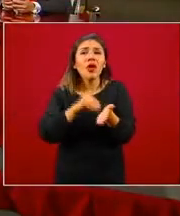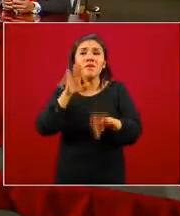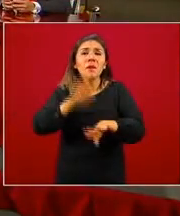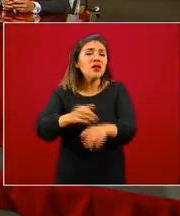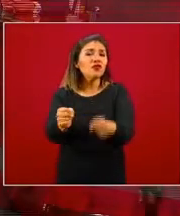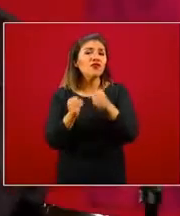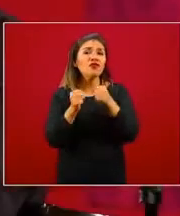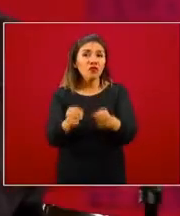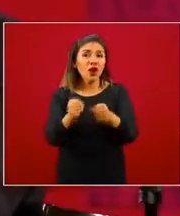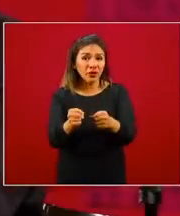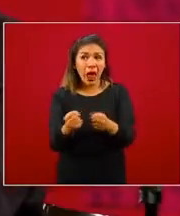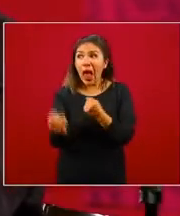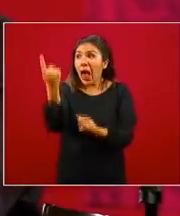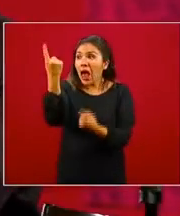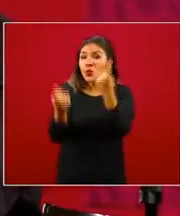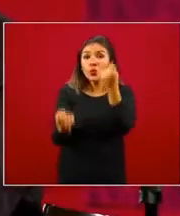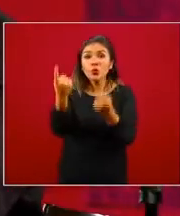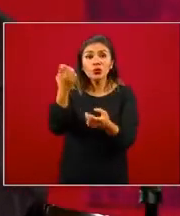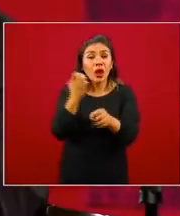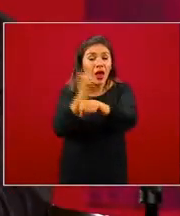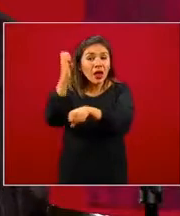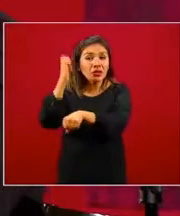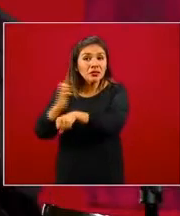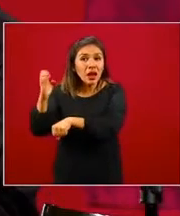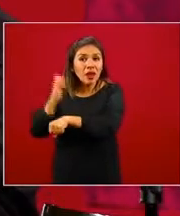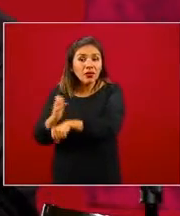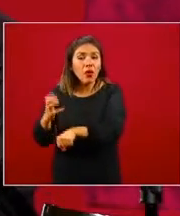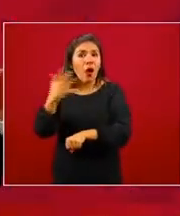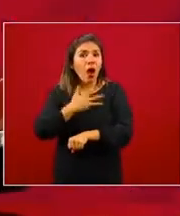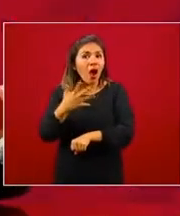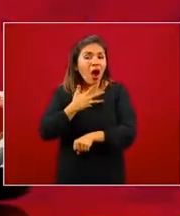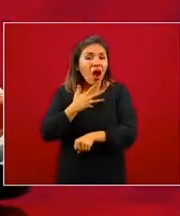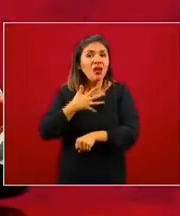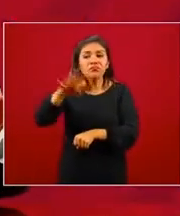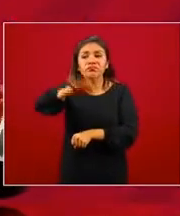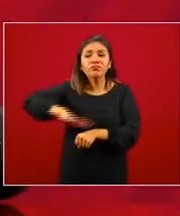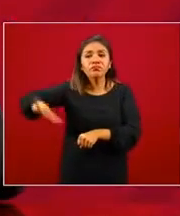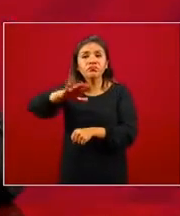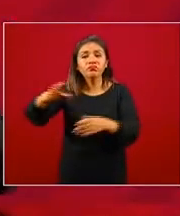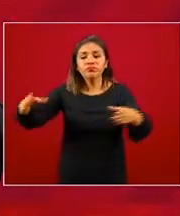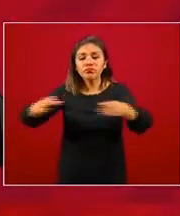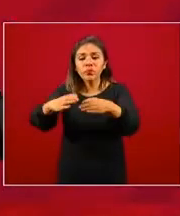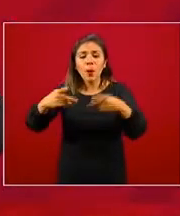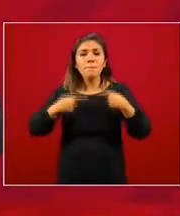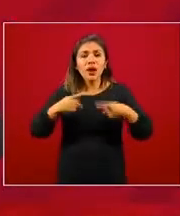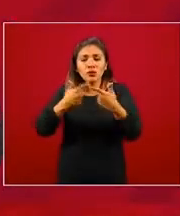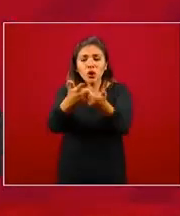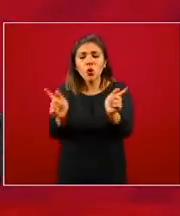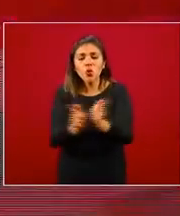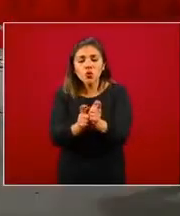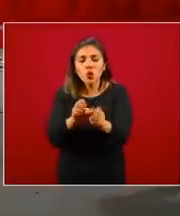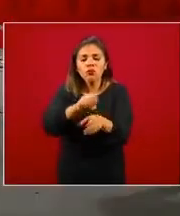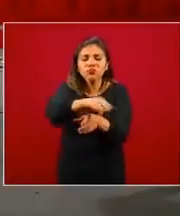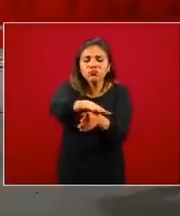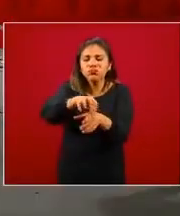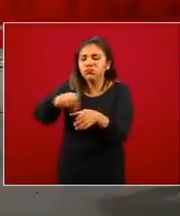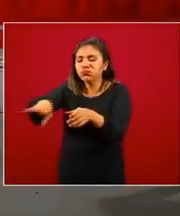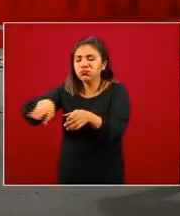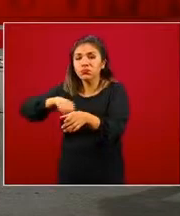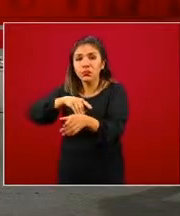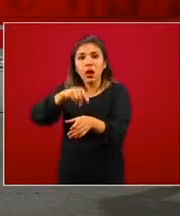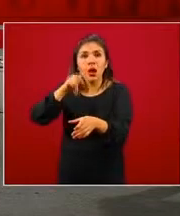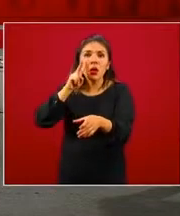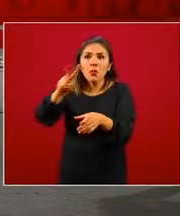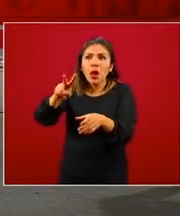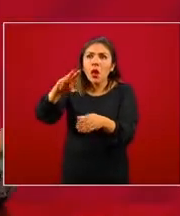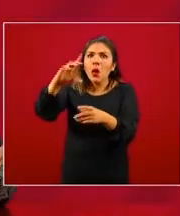high transmission rates. In some states where we have more spread out human